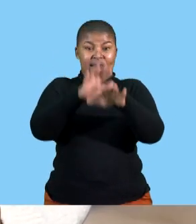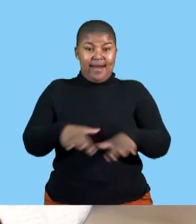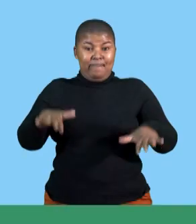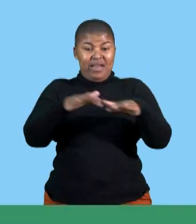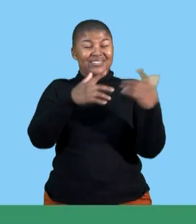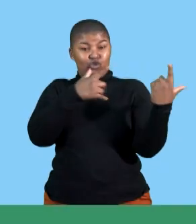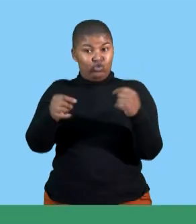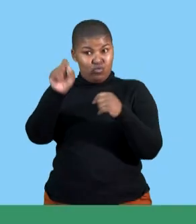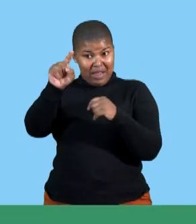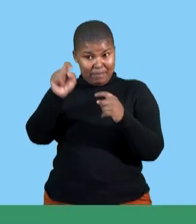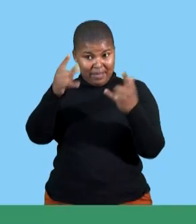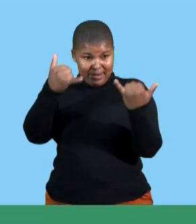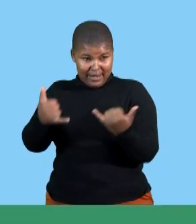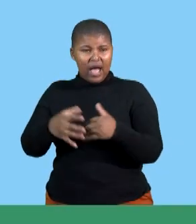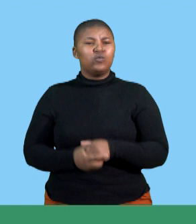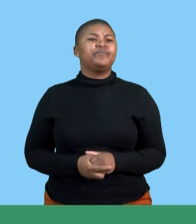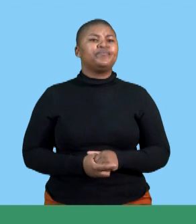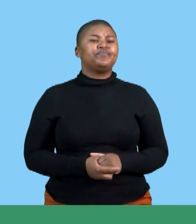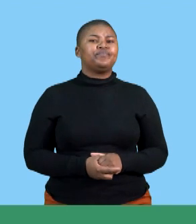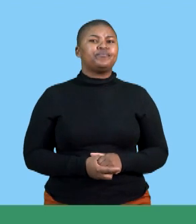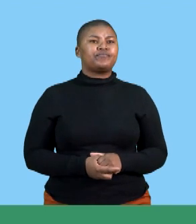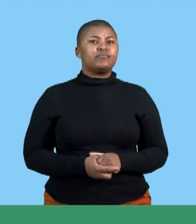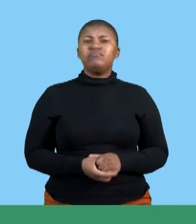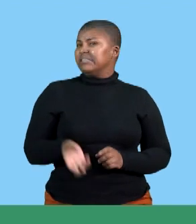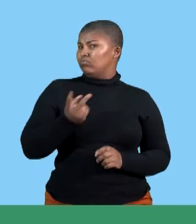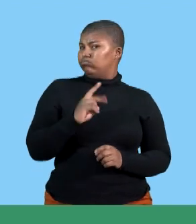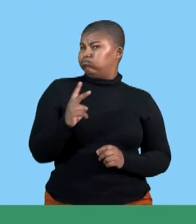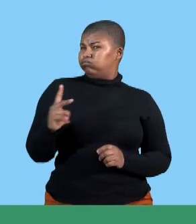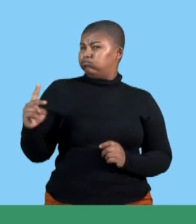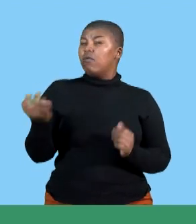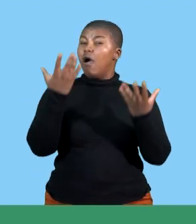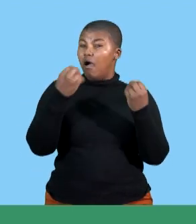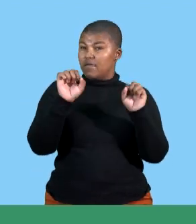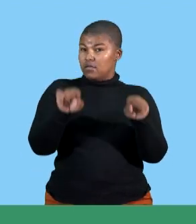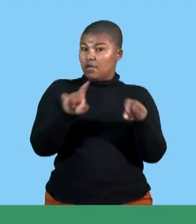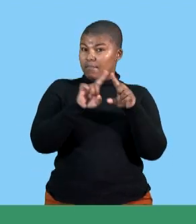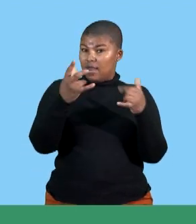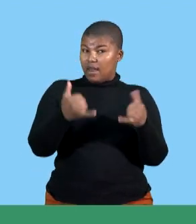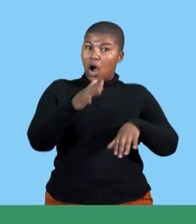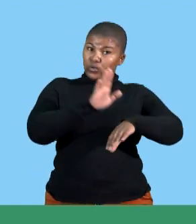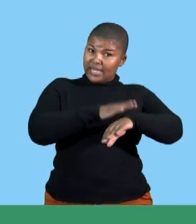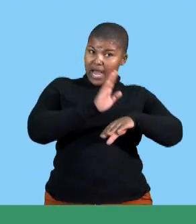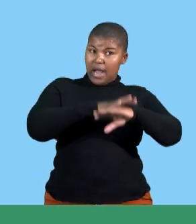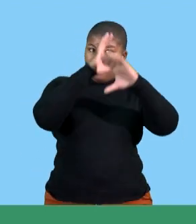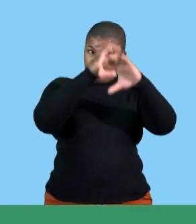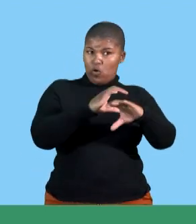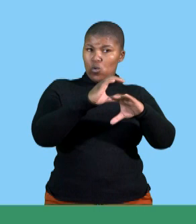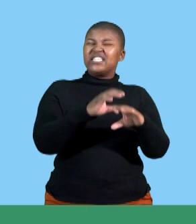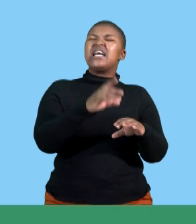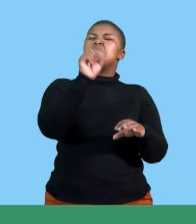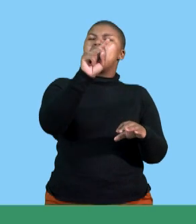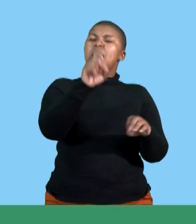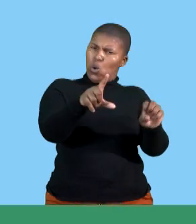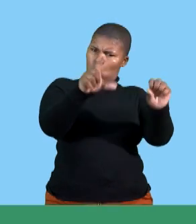now. There's so many of them, right? But we're going to spend now time on the advantages or the benefits of